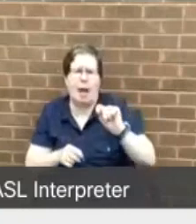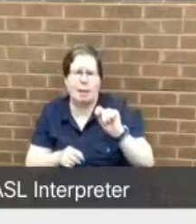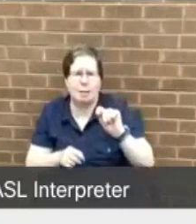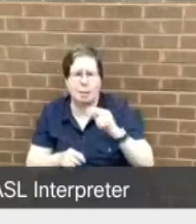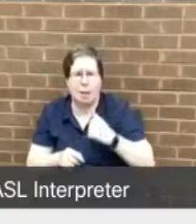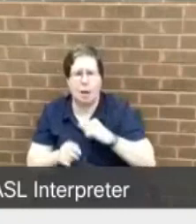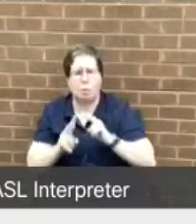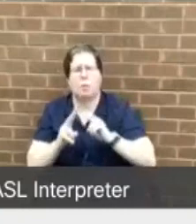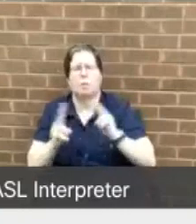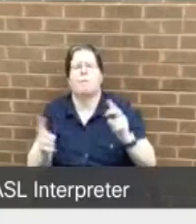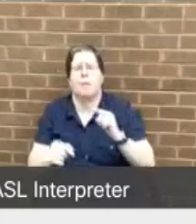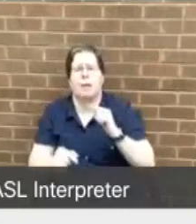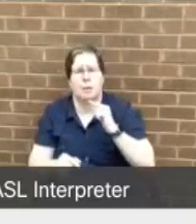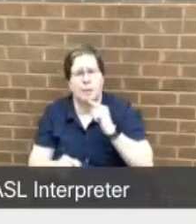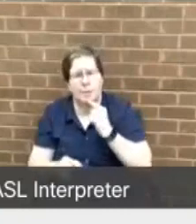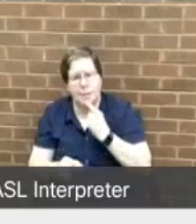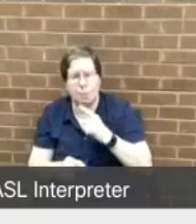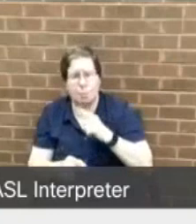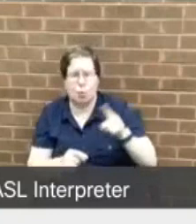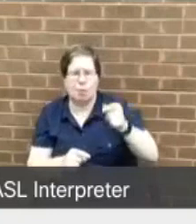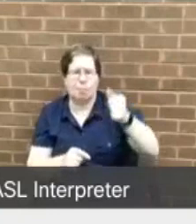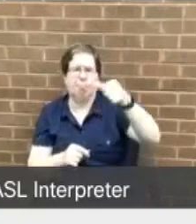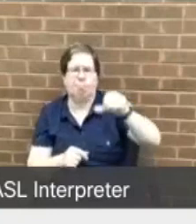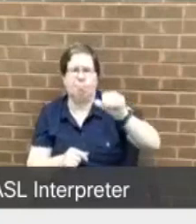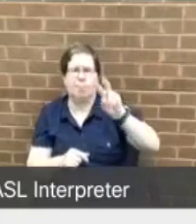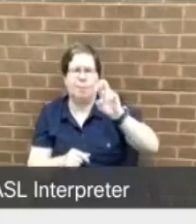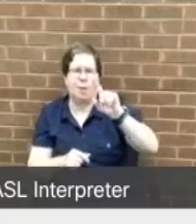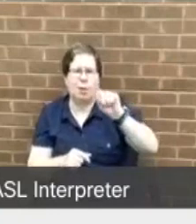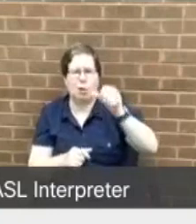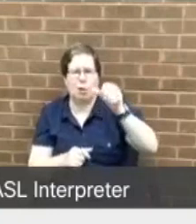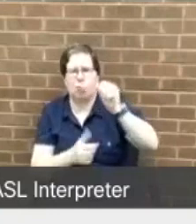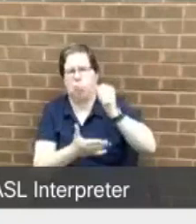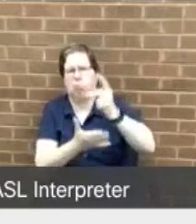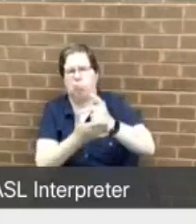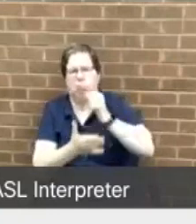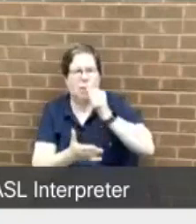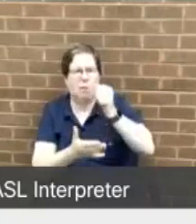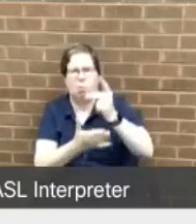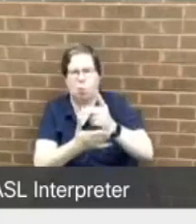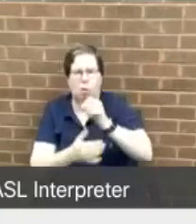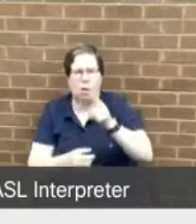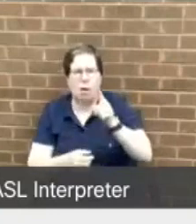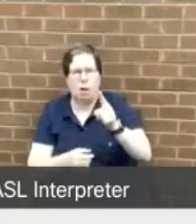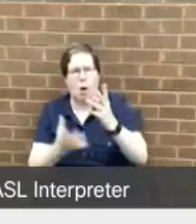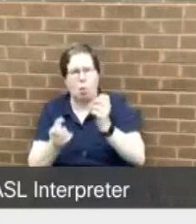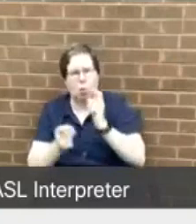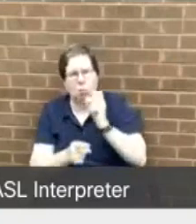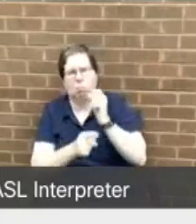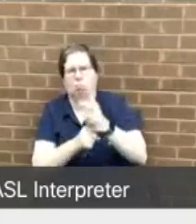very disappointed in the governor's veto. I am very much looking forward to overriding that veto.